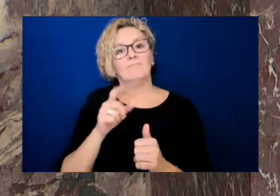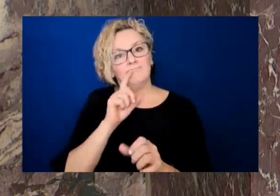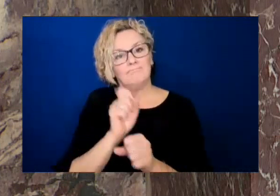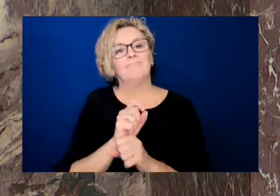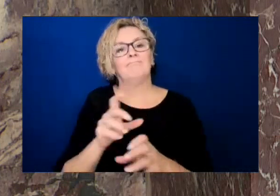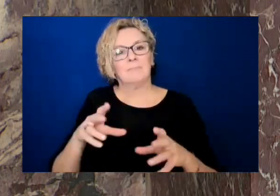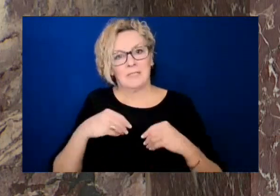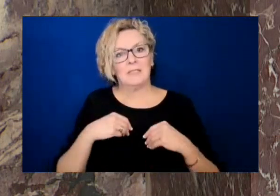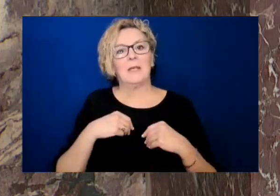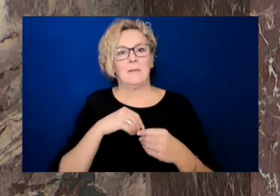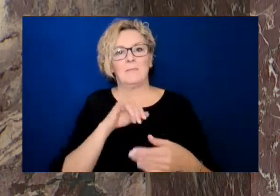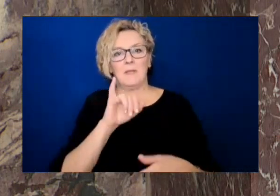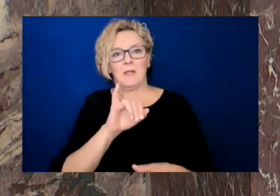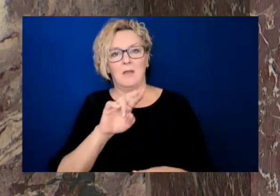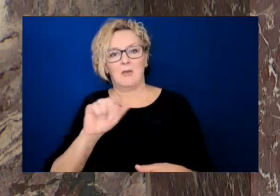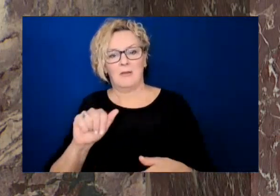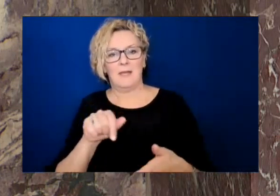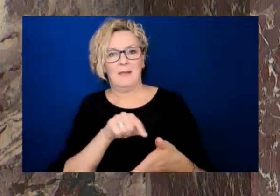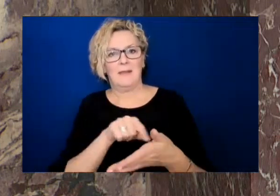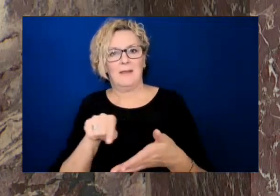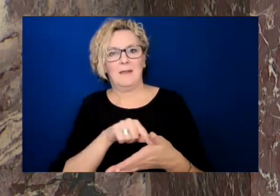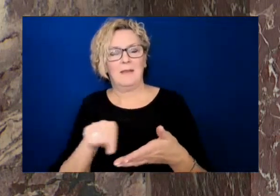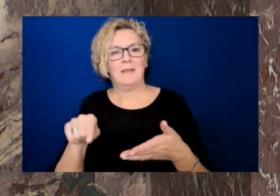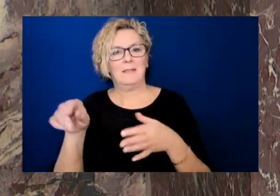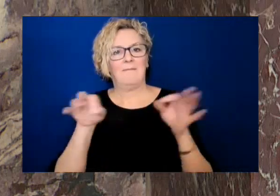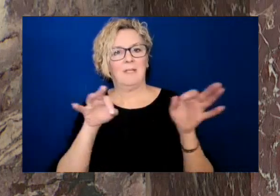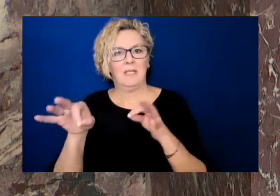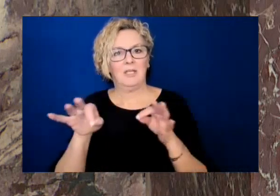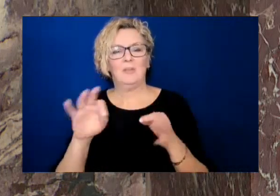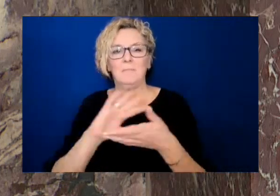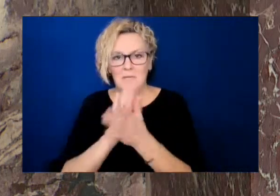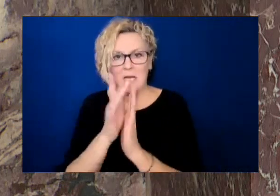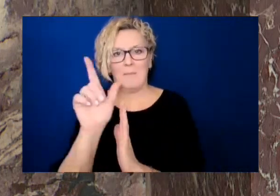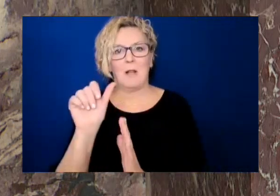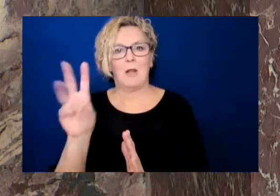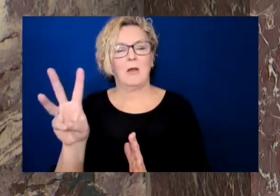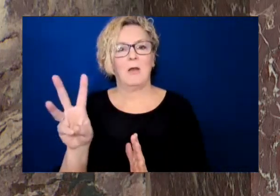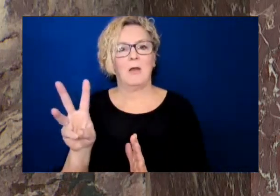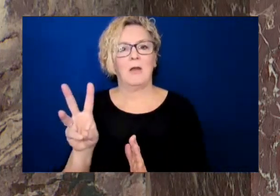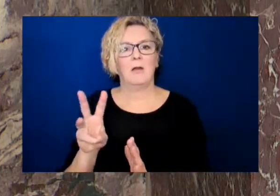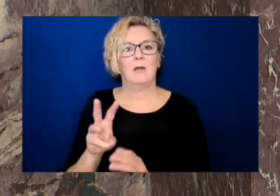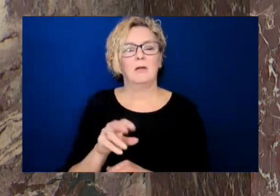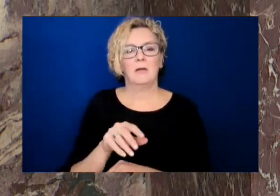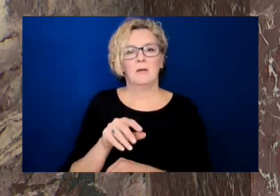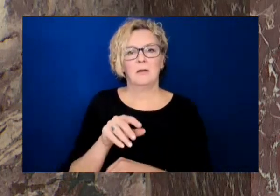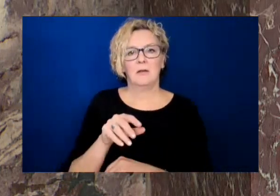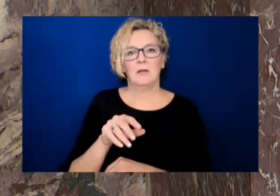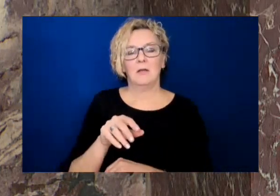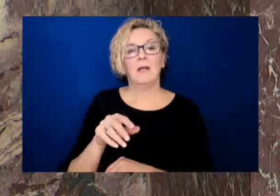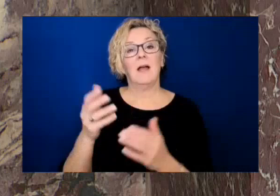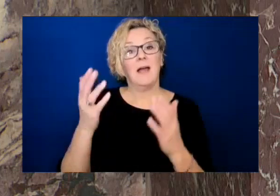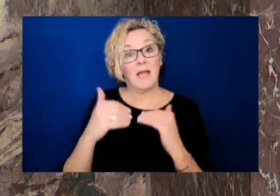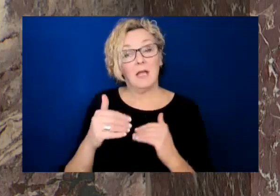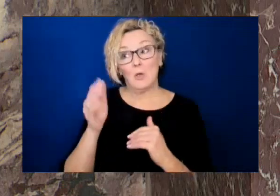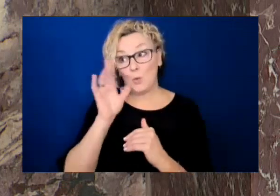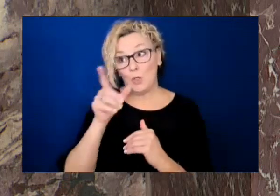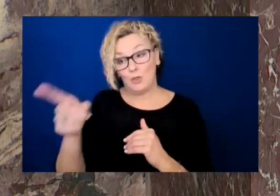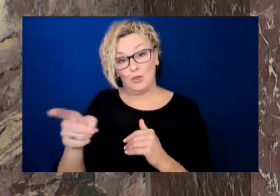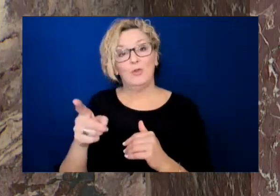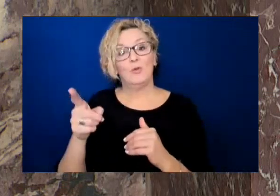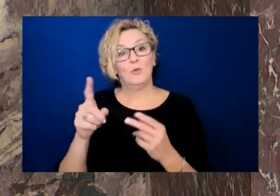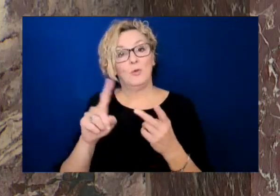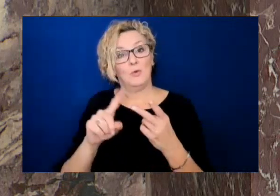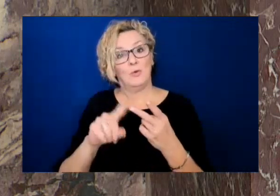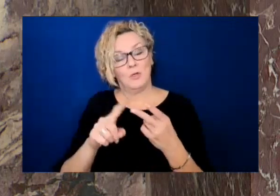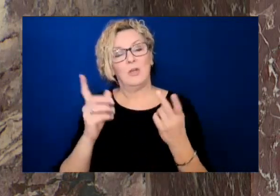take immediate action to implement that definition. And secondly, that he will call for an investigation into